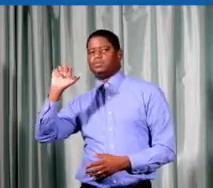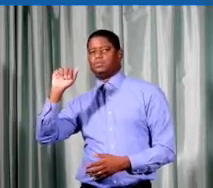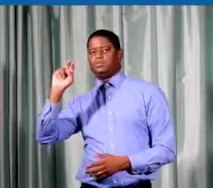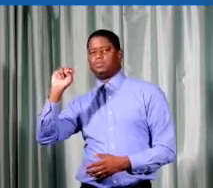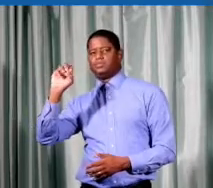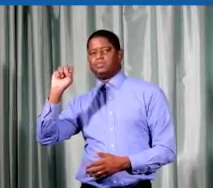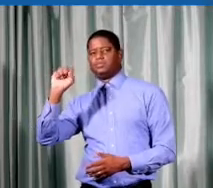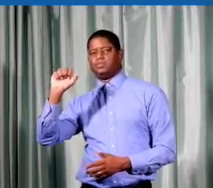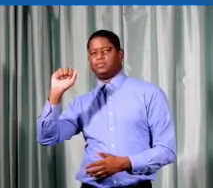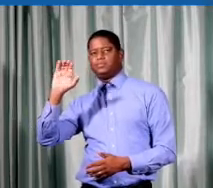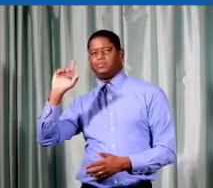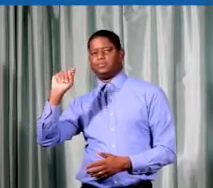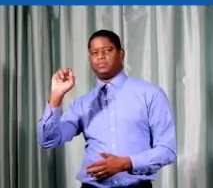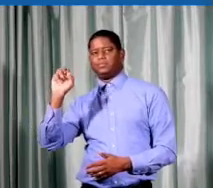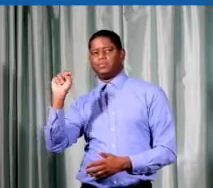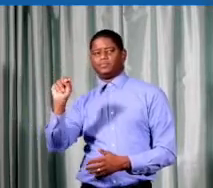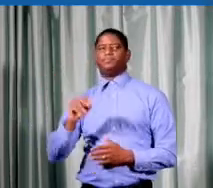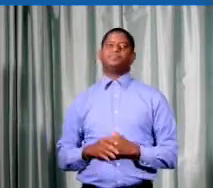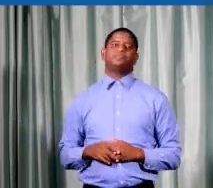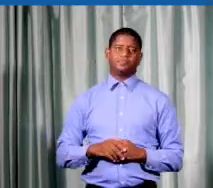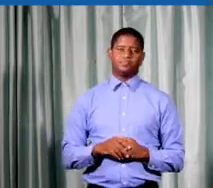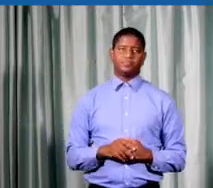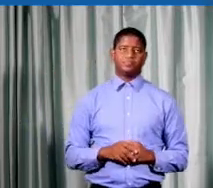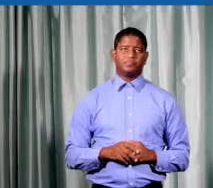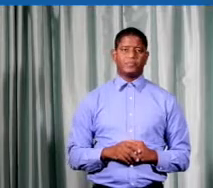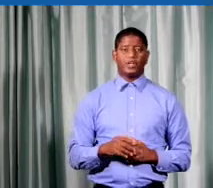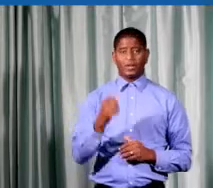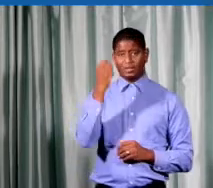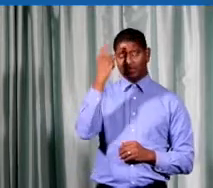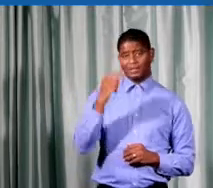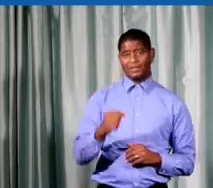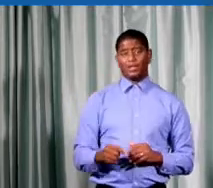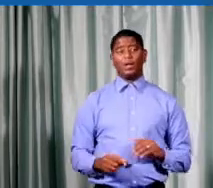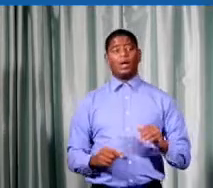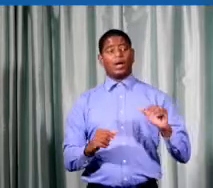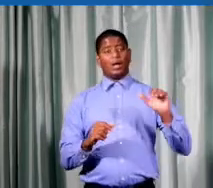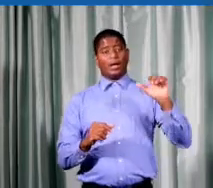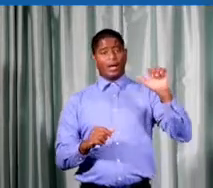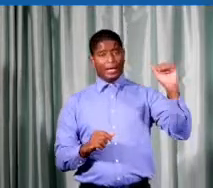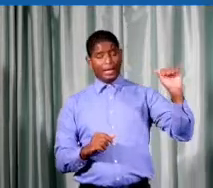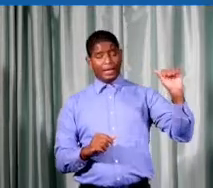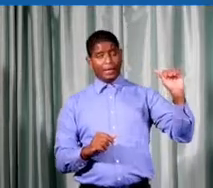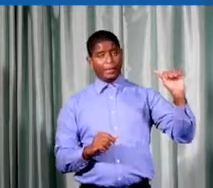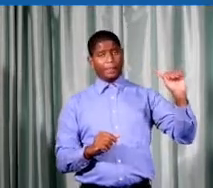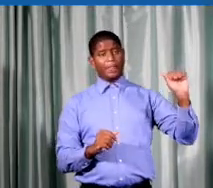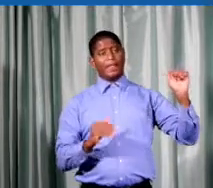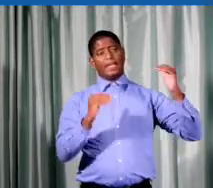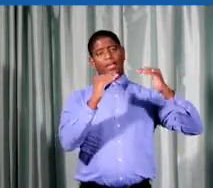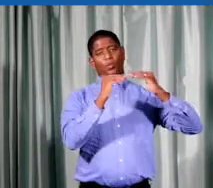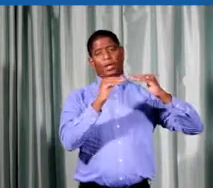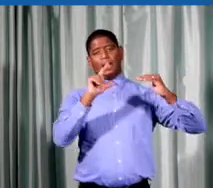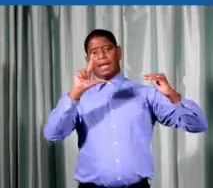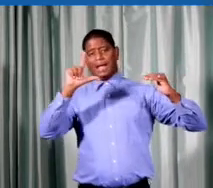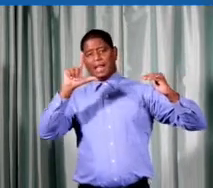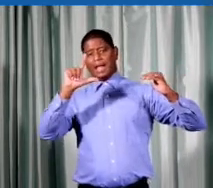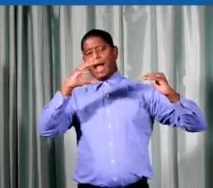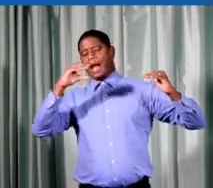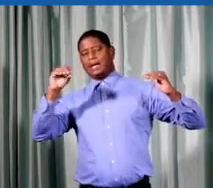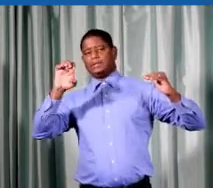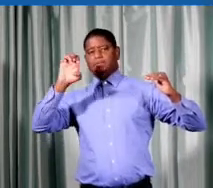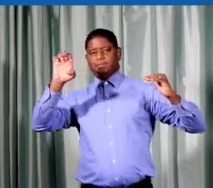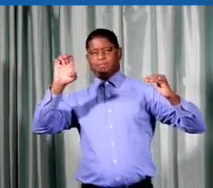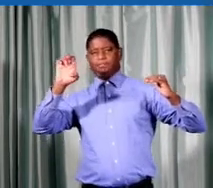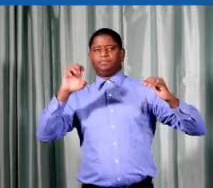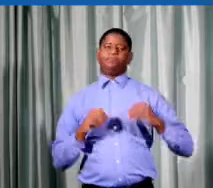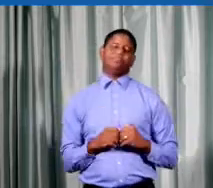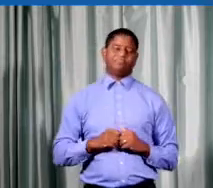this model on that equation because he was a mathematician. If you think of it, well, we